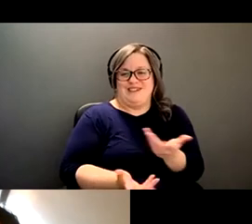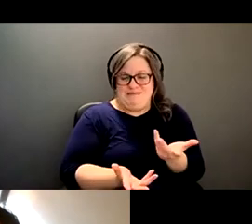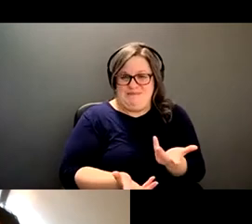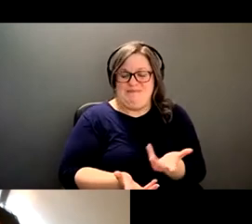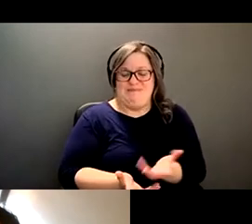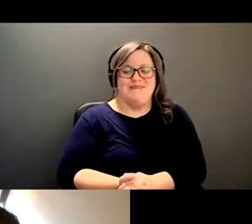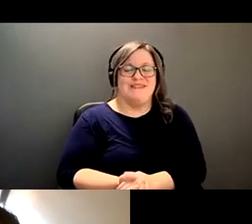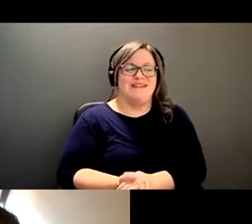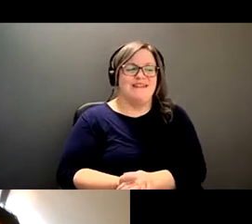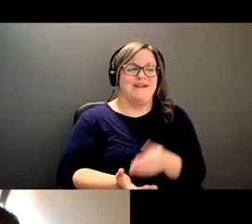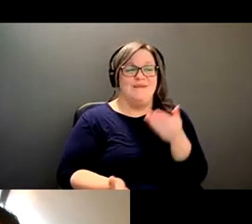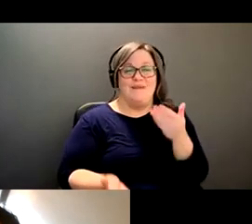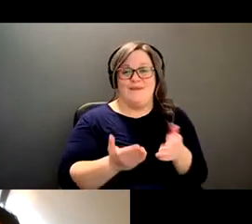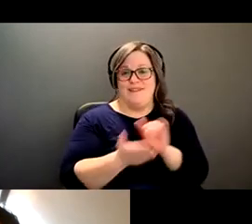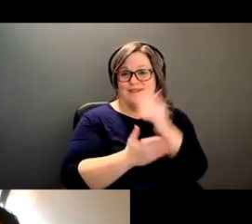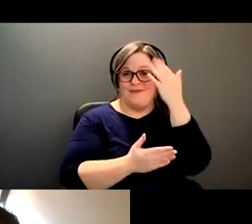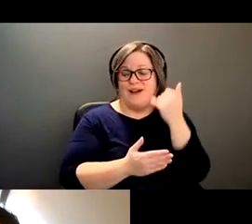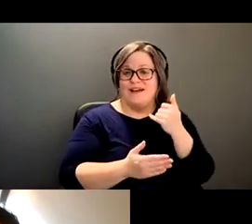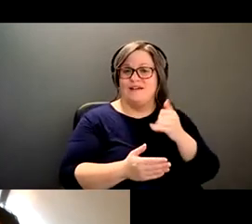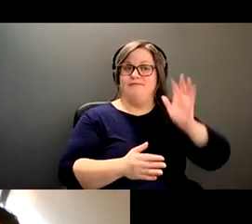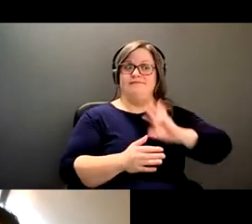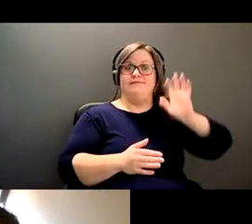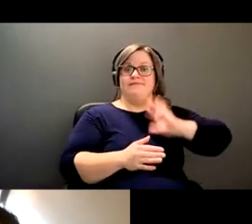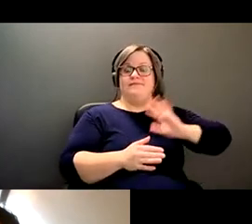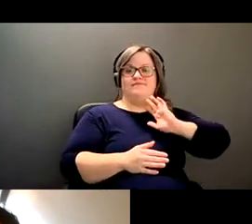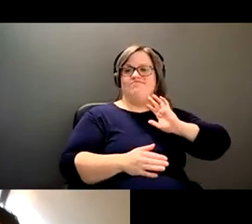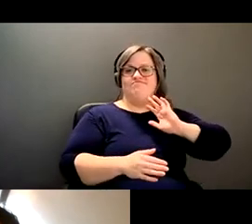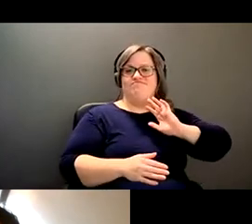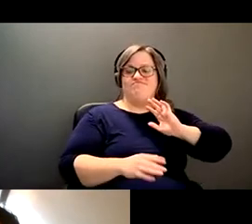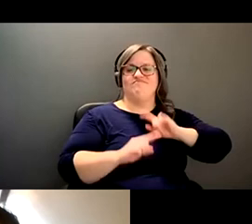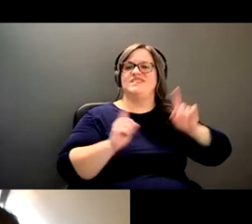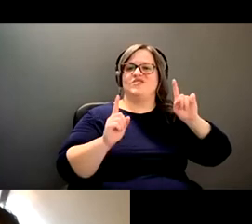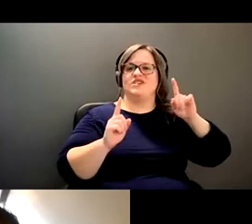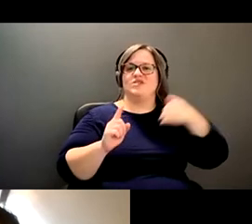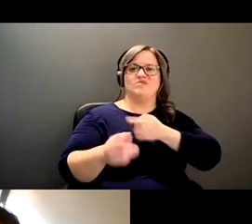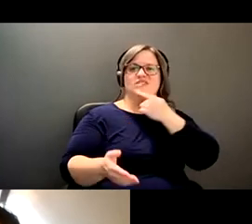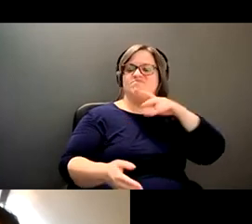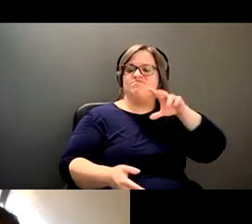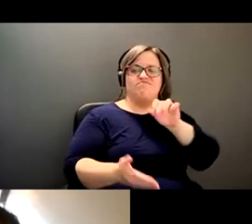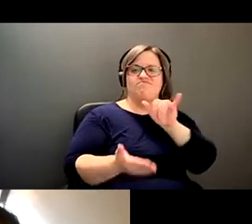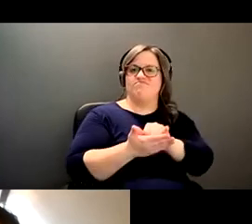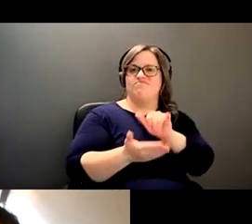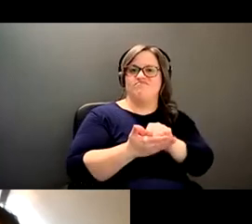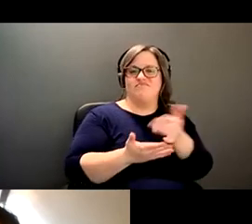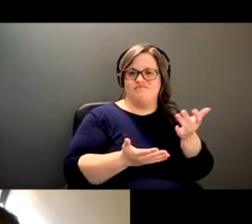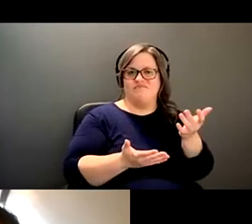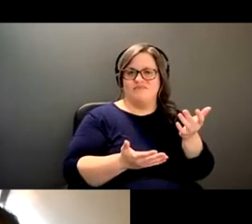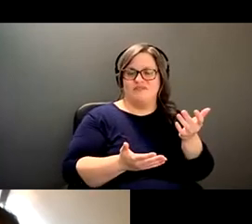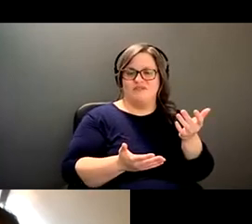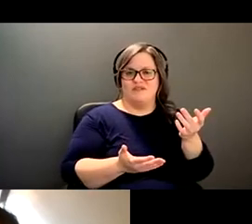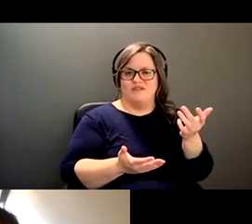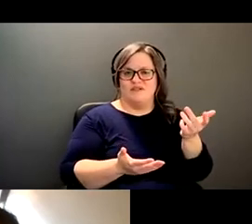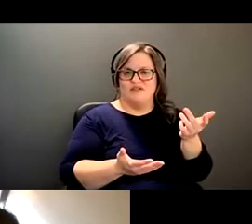some of this work wasn't done before. Because that fear of not knowing, well, who are we kind of connected to, or who